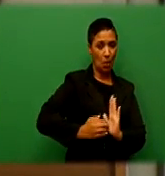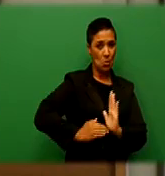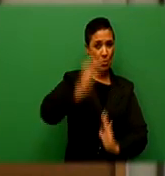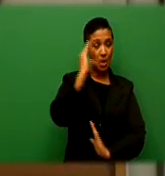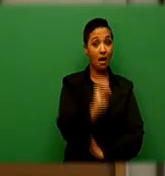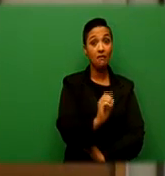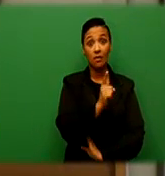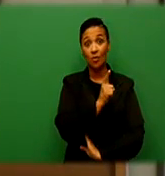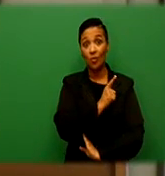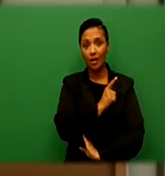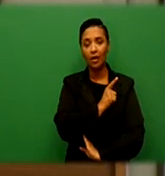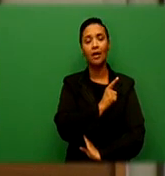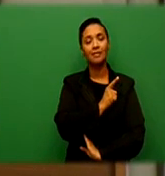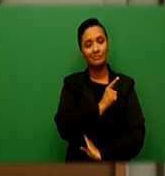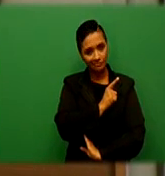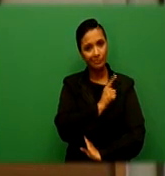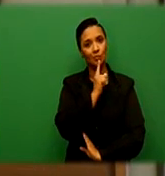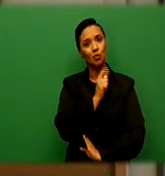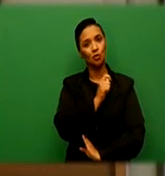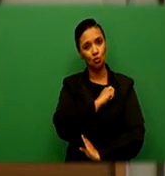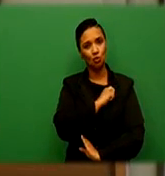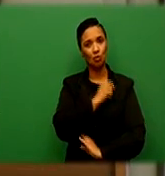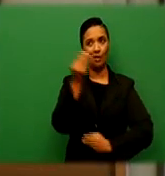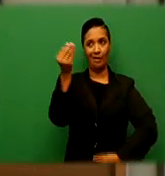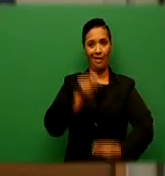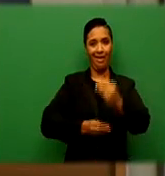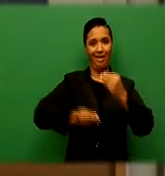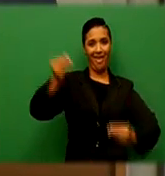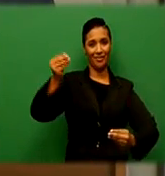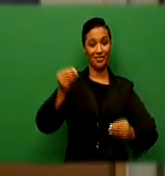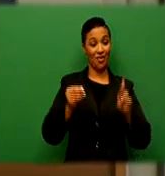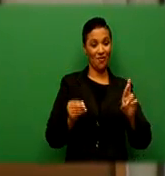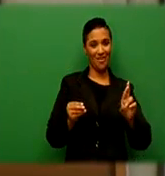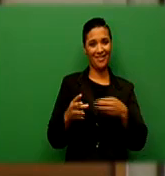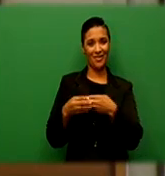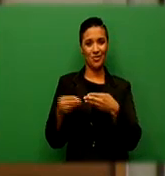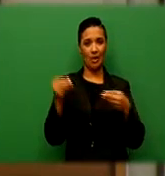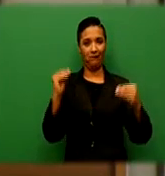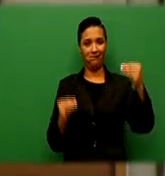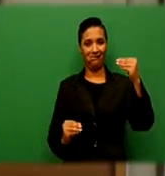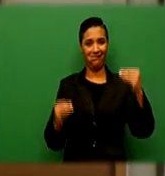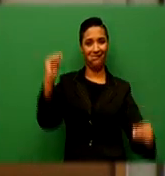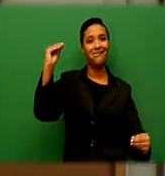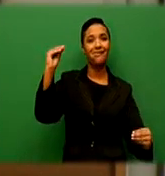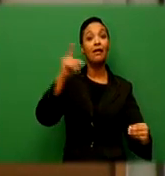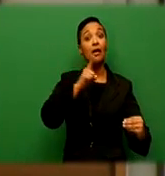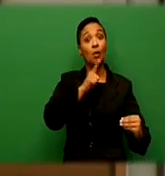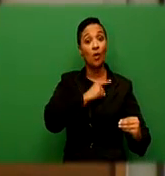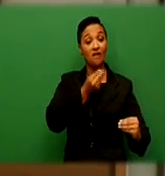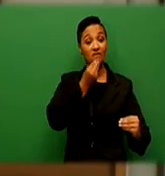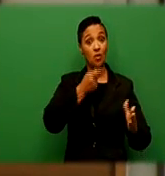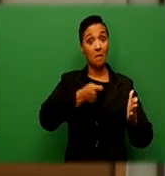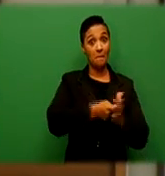actually been the effects of the exchange rate, because most of the food prices are linked